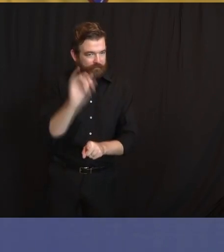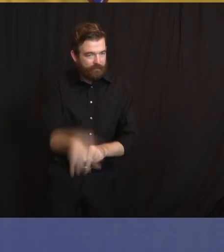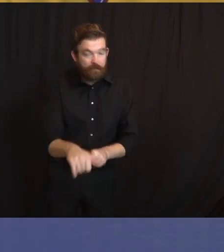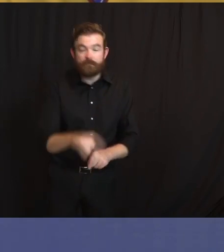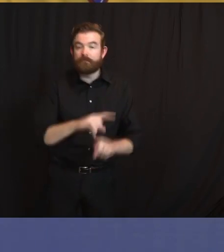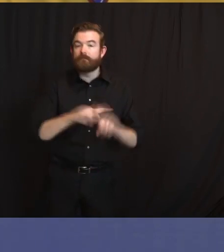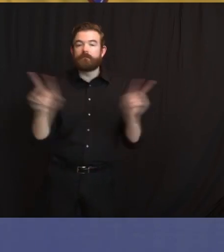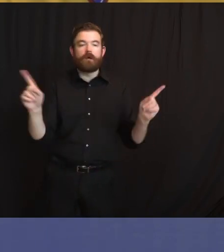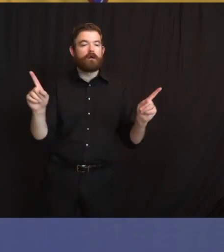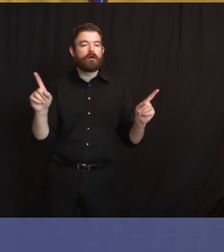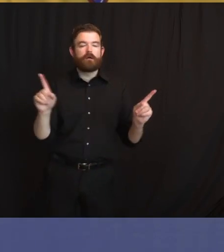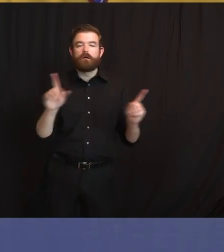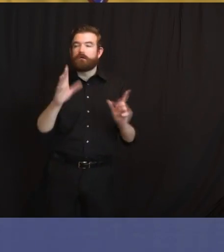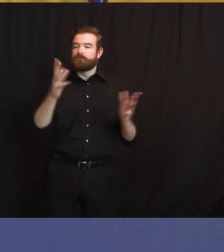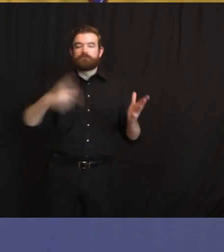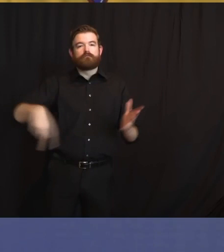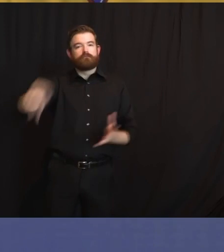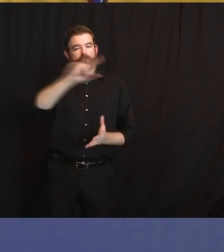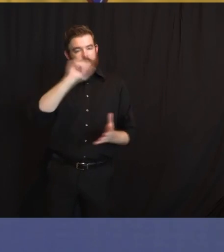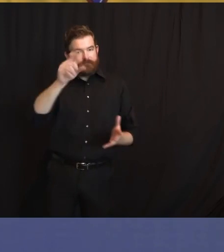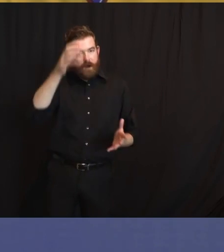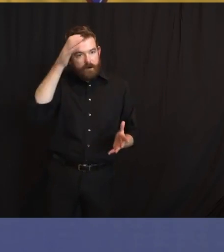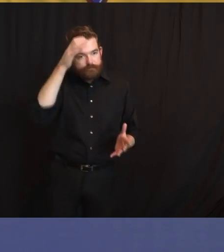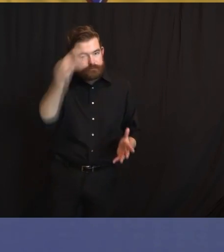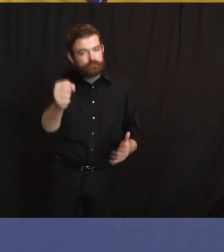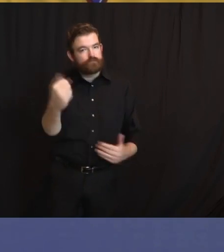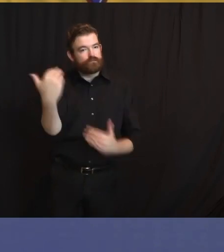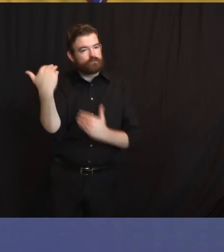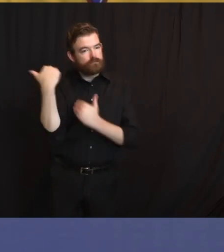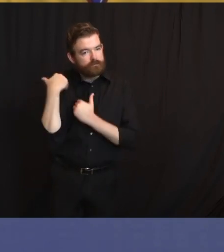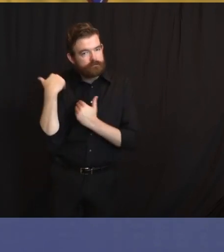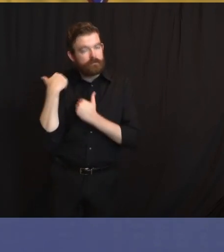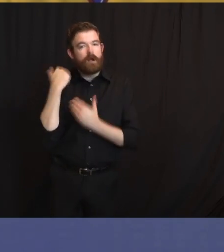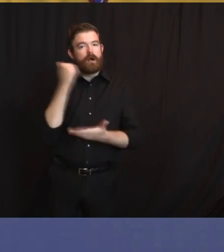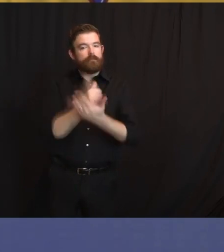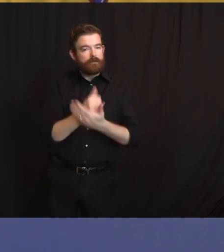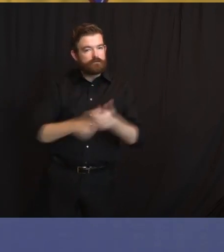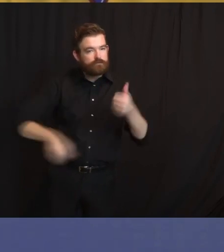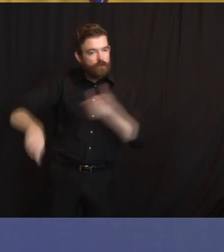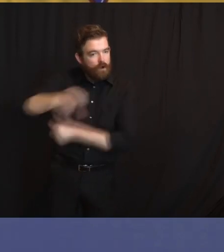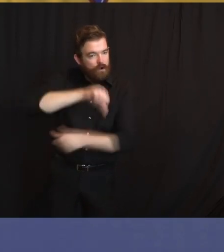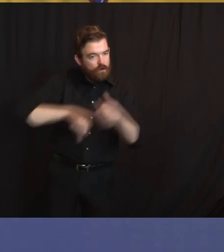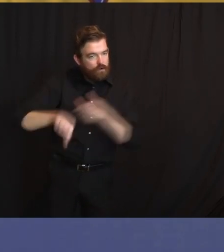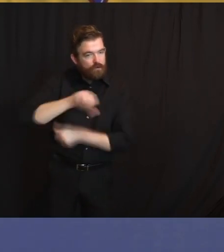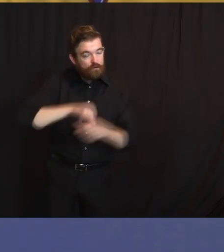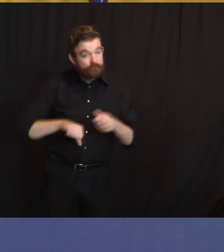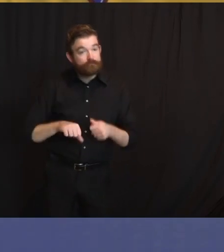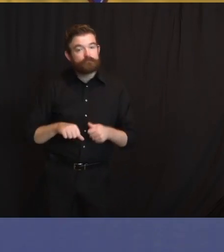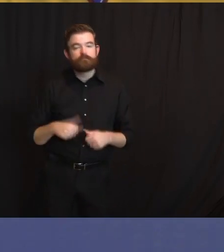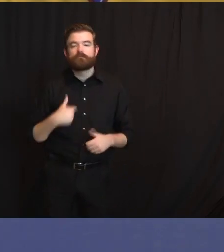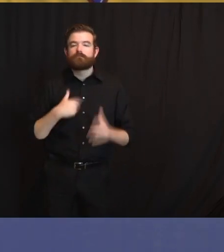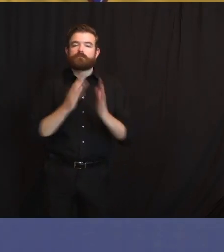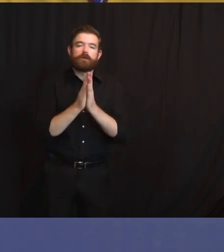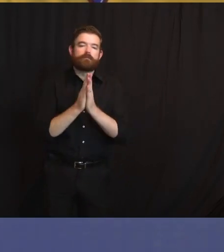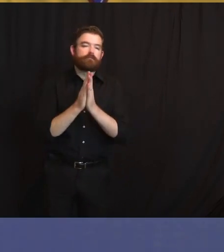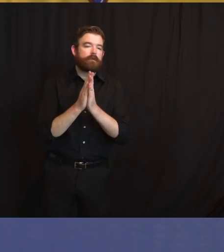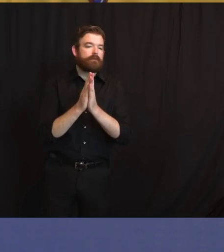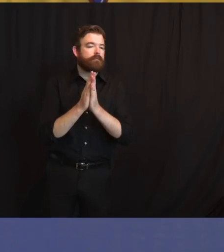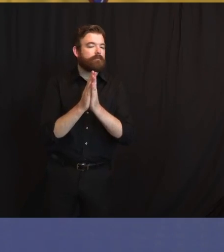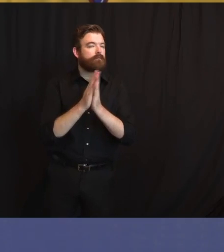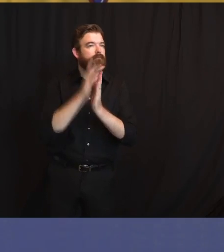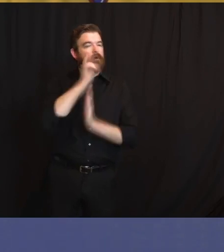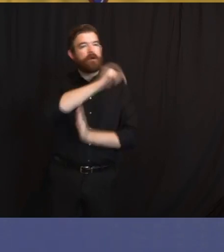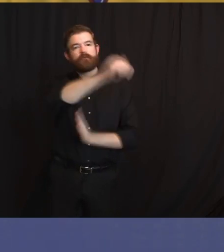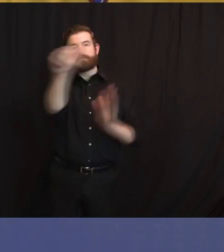sense for the common good. And by the way, we do nothing but pray and root for the states. I don't care what their